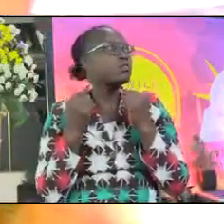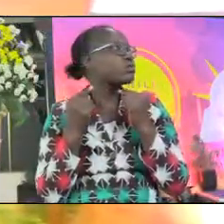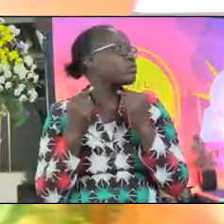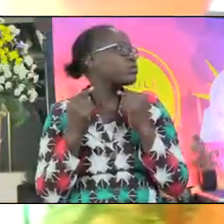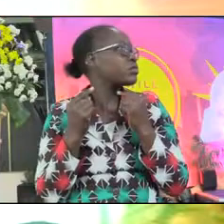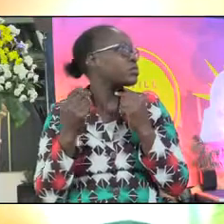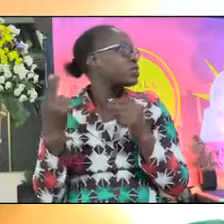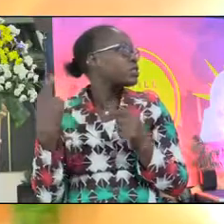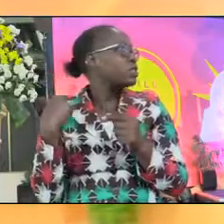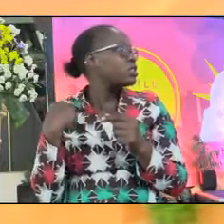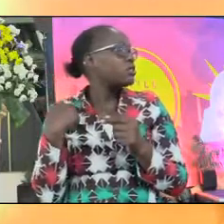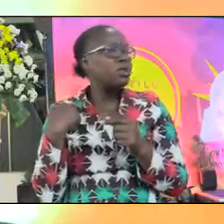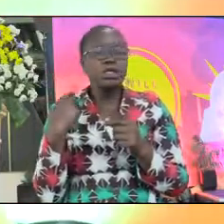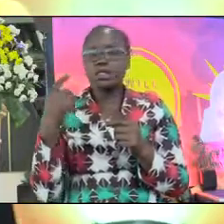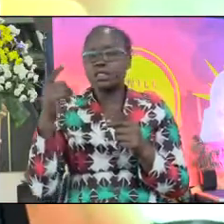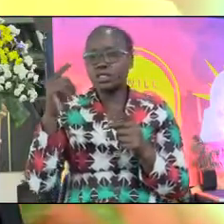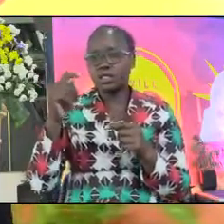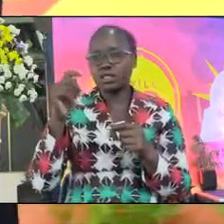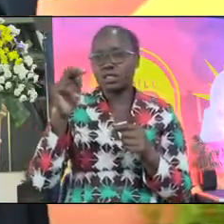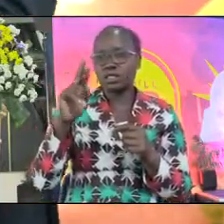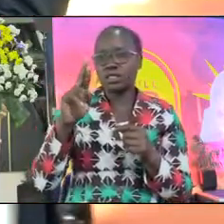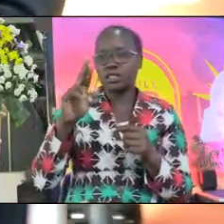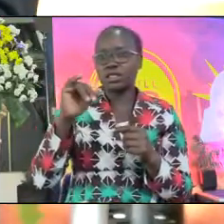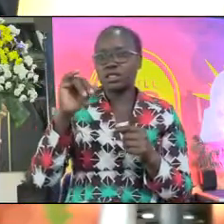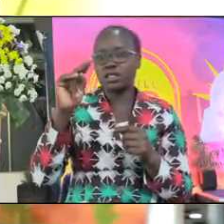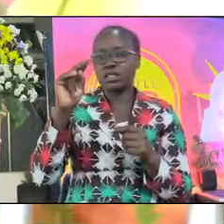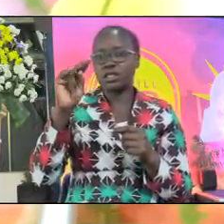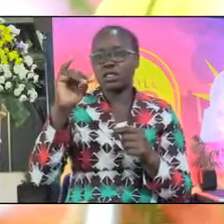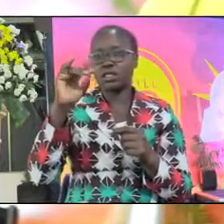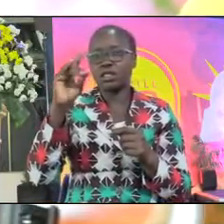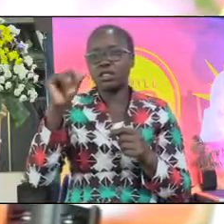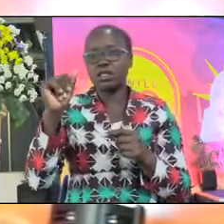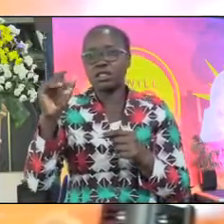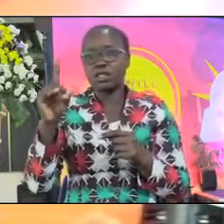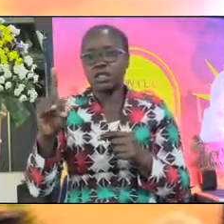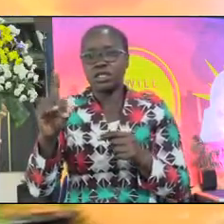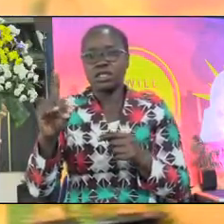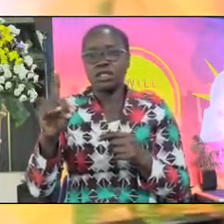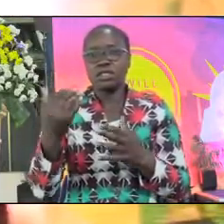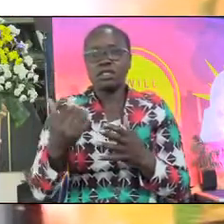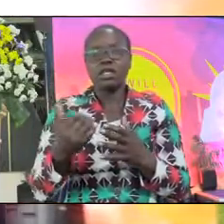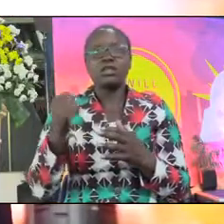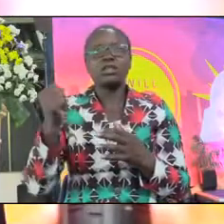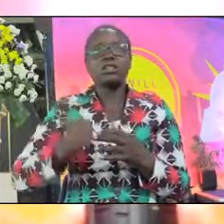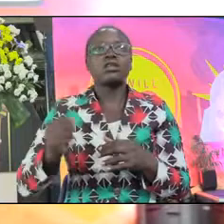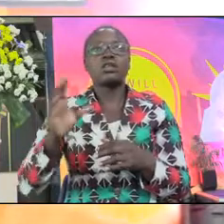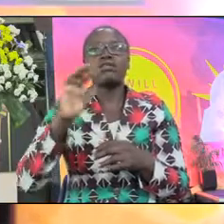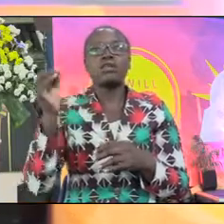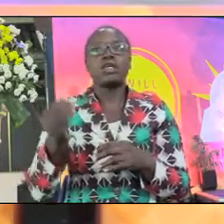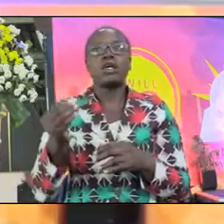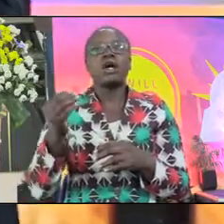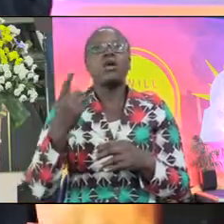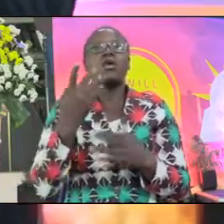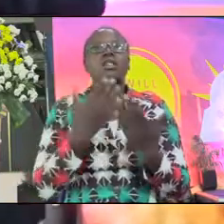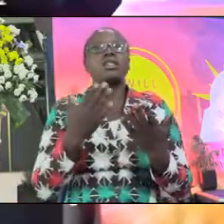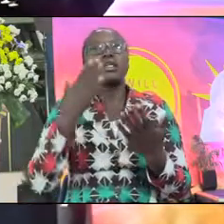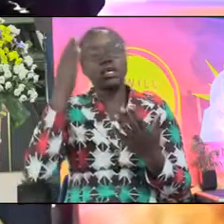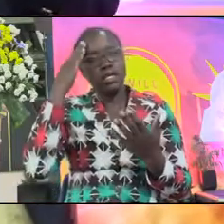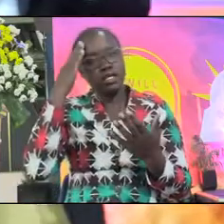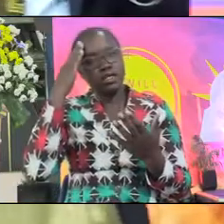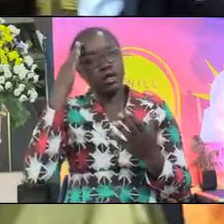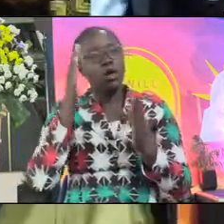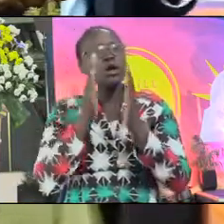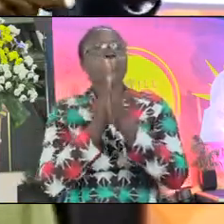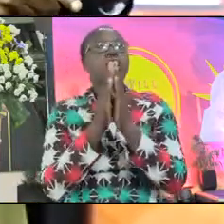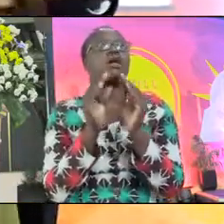I was a chaplain in Trinidad. And now I'm pastoring in Johannesburg. And one thing I notice,